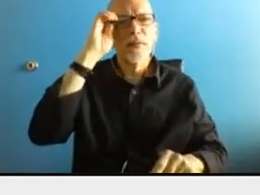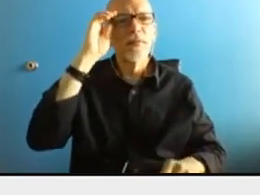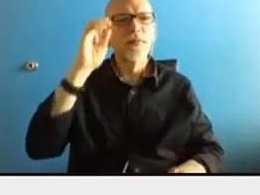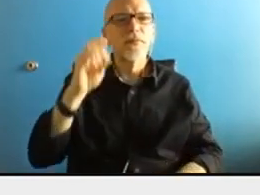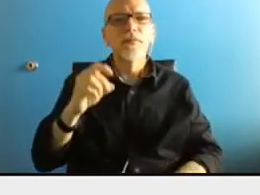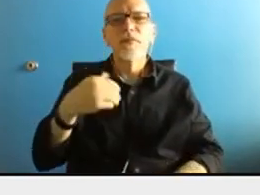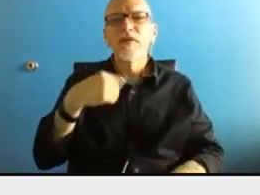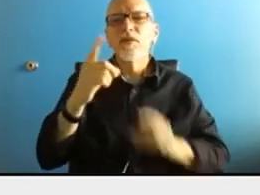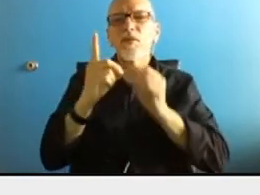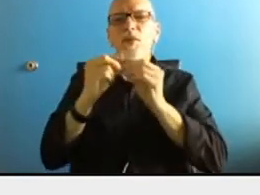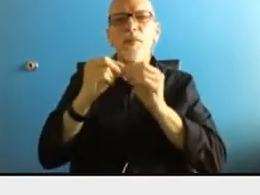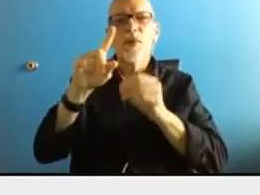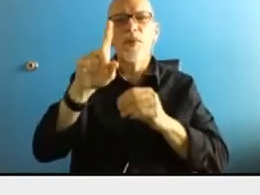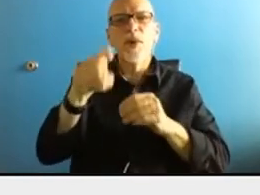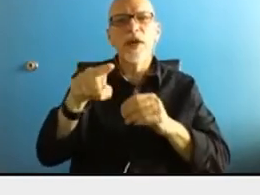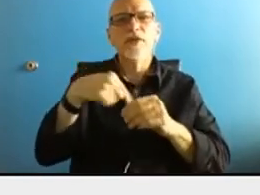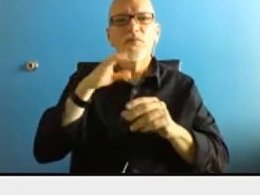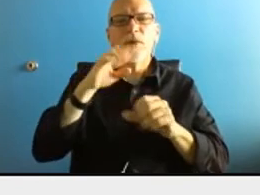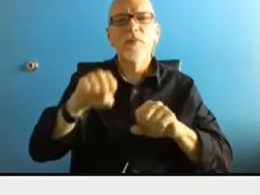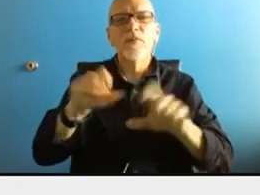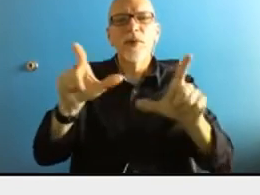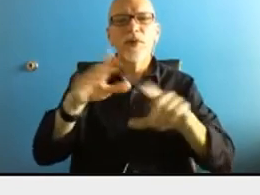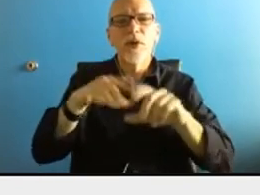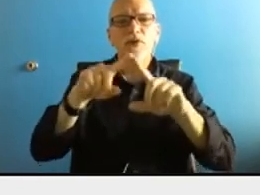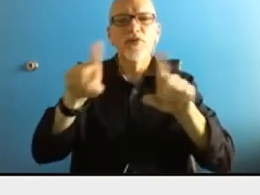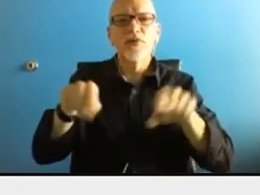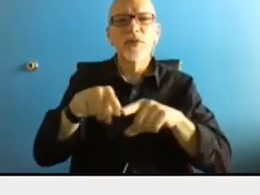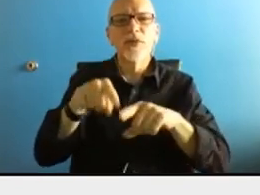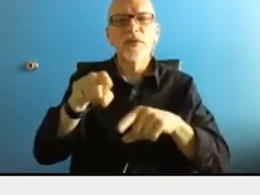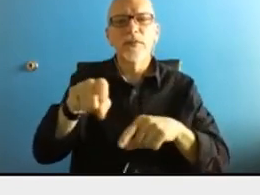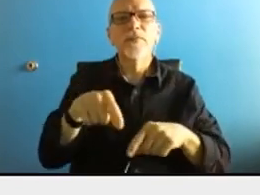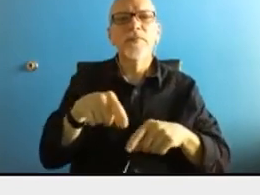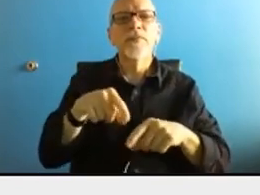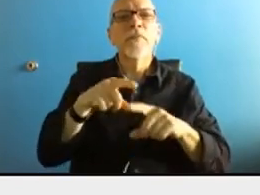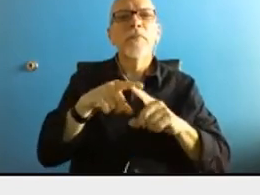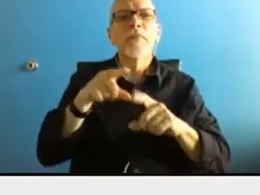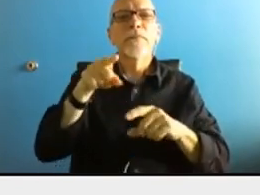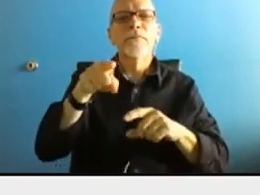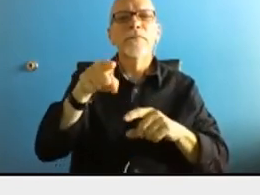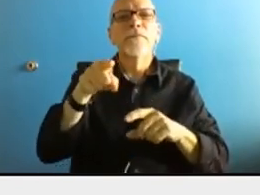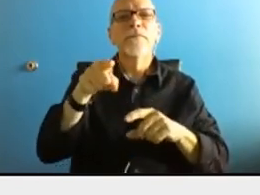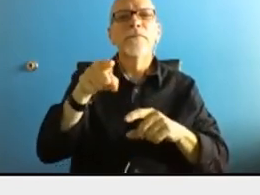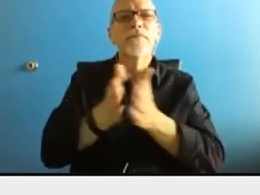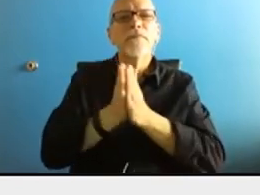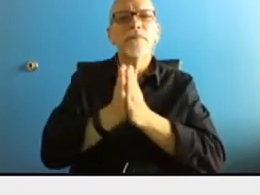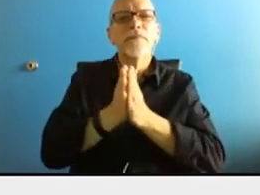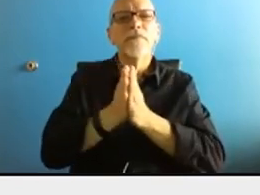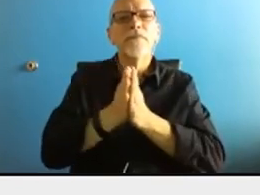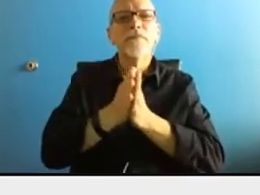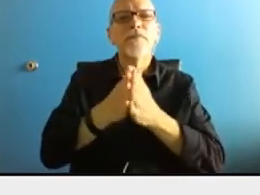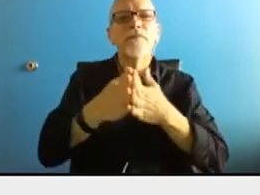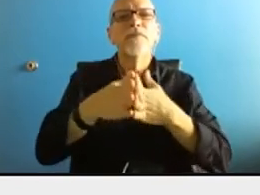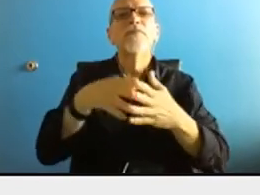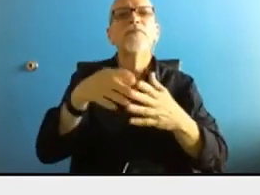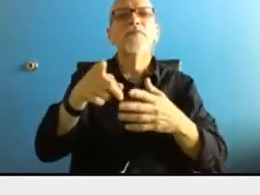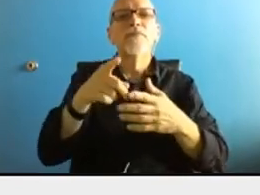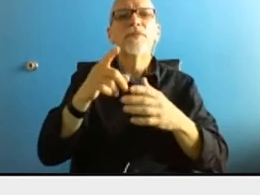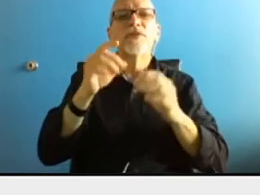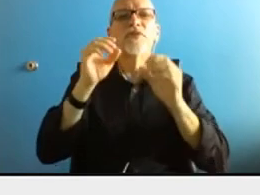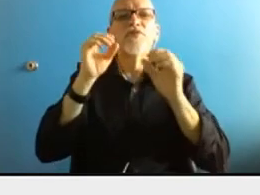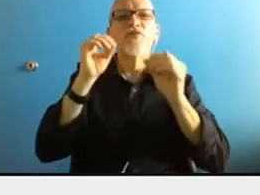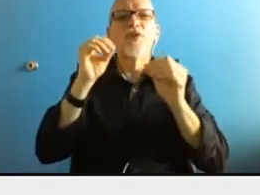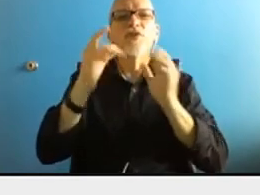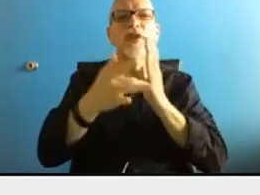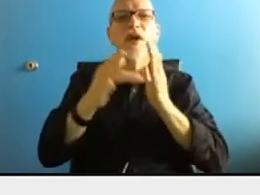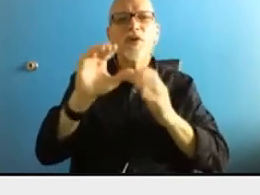more question, so I'm going to post this up on the screen as well. But they're asking, they're an instructional technology coach.